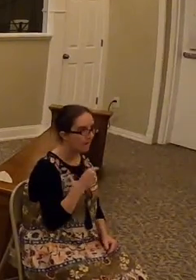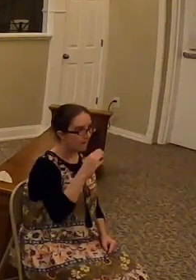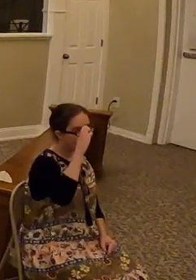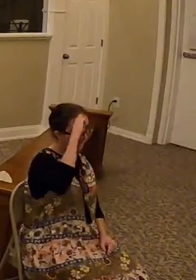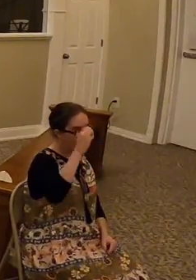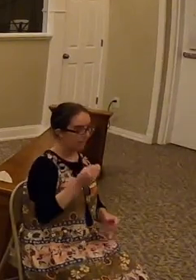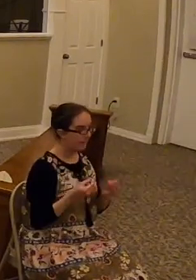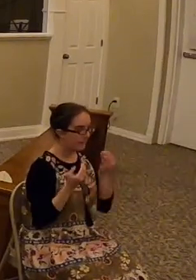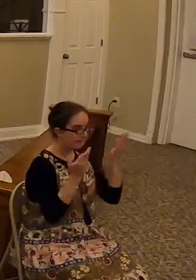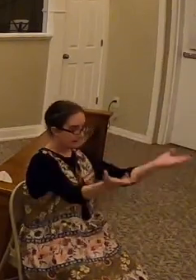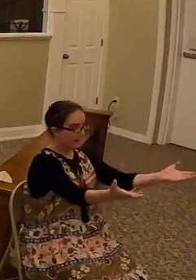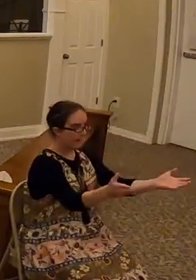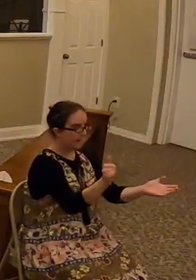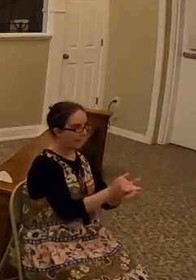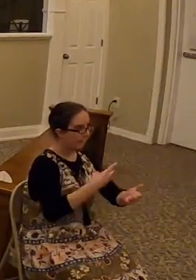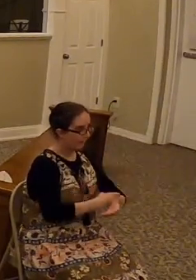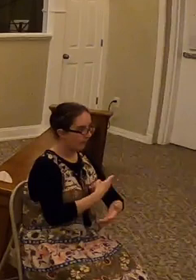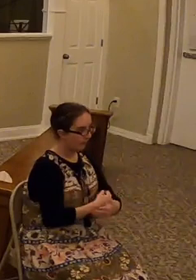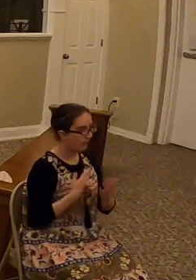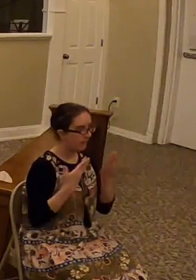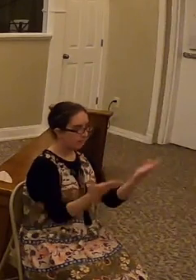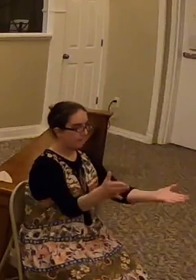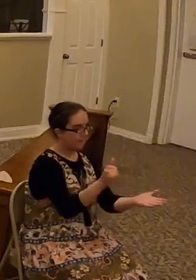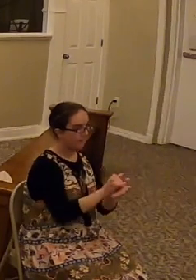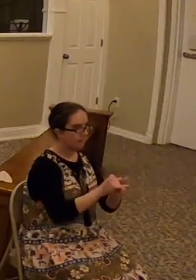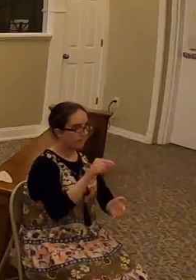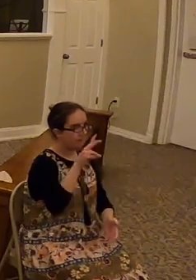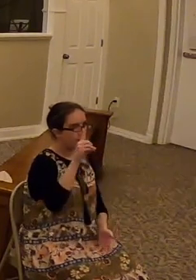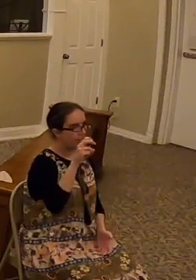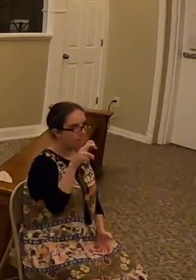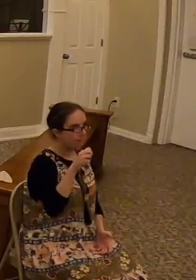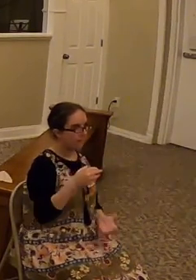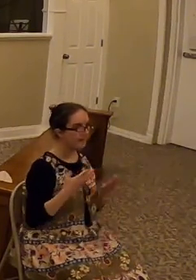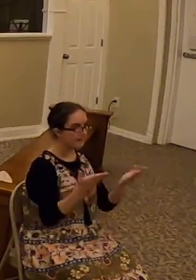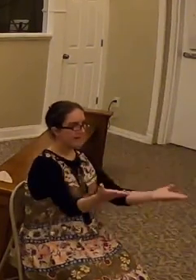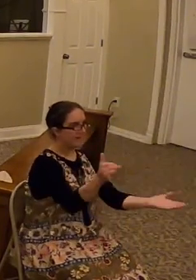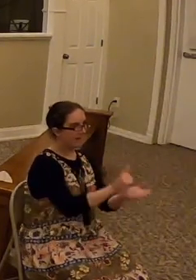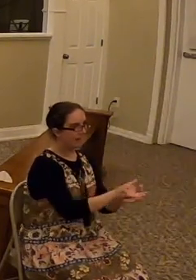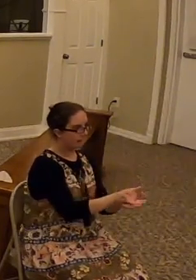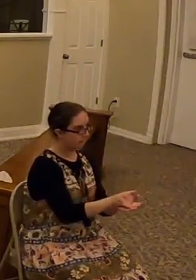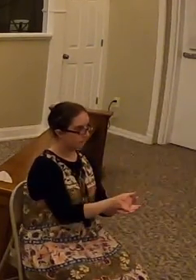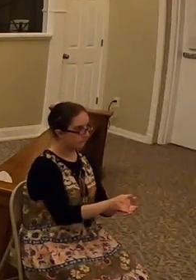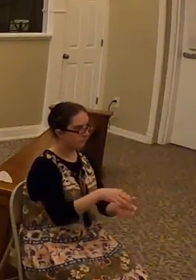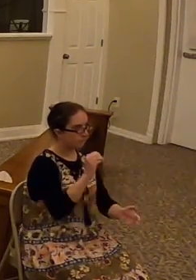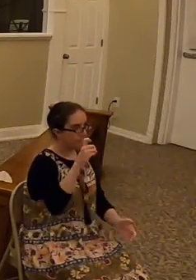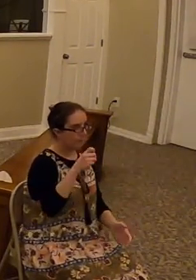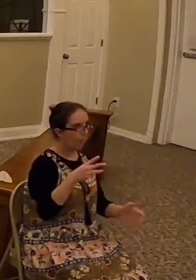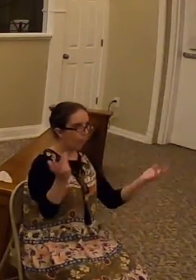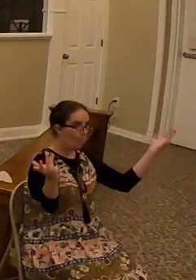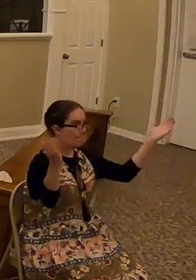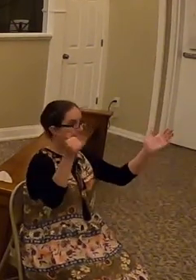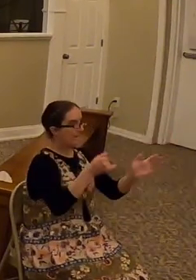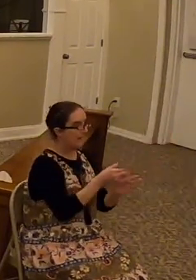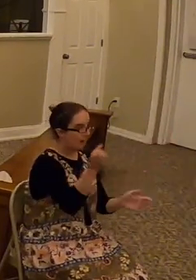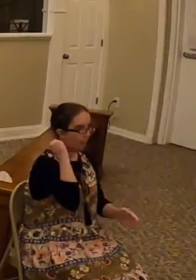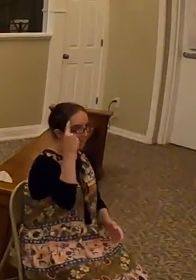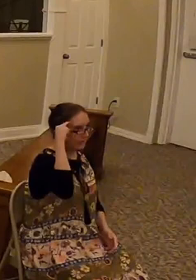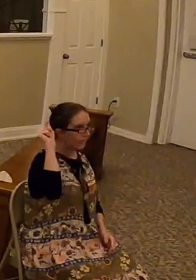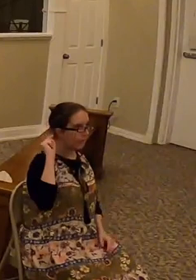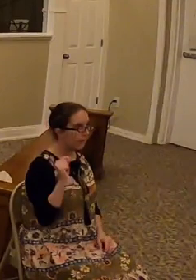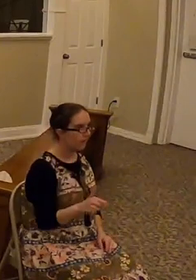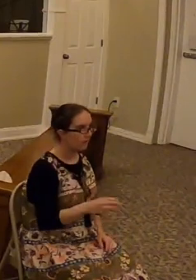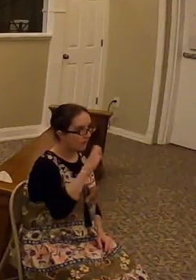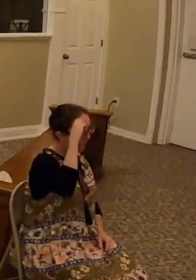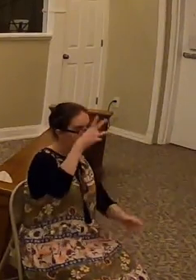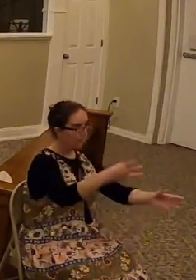He sacrificed that lamb. He sacrificed that dove. He sacrificed that oxen or whatever it was for you.